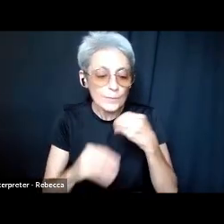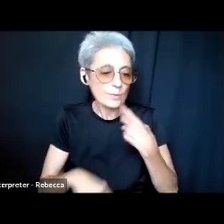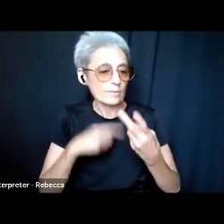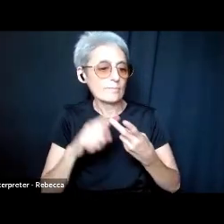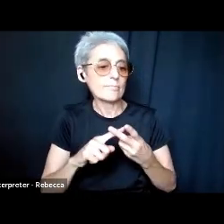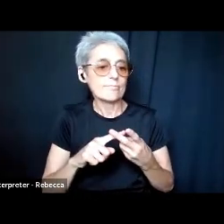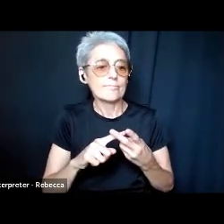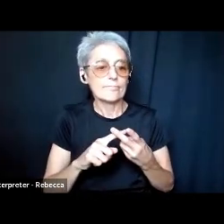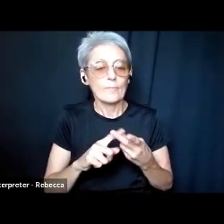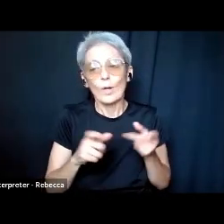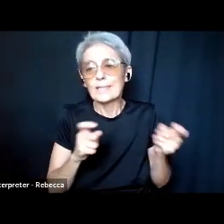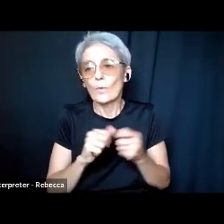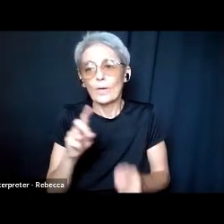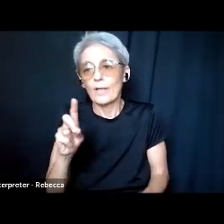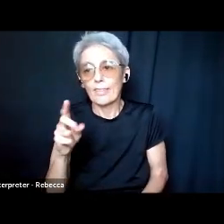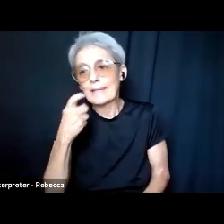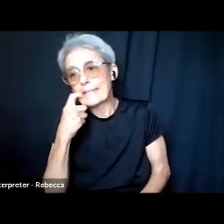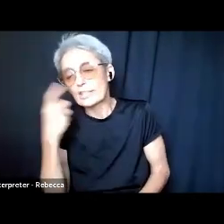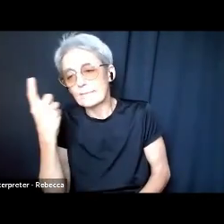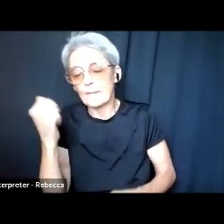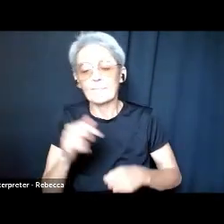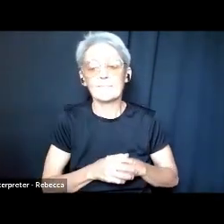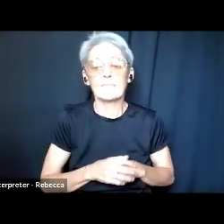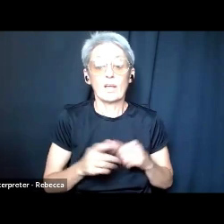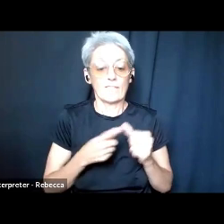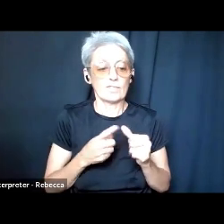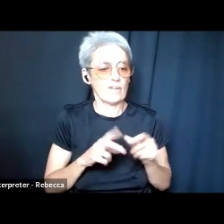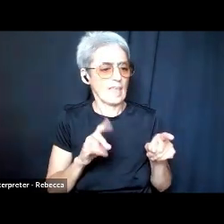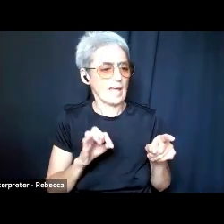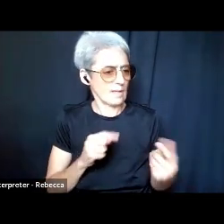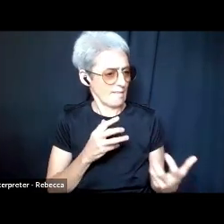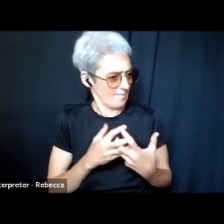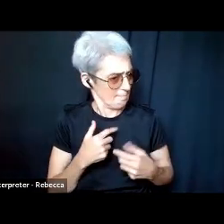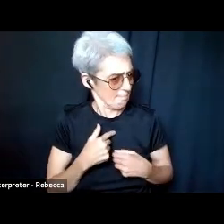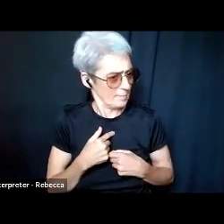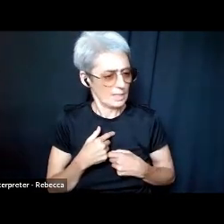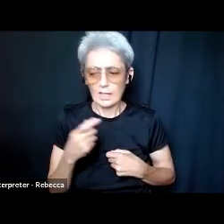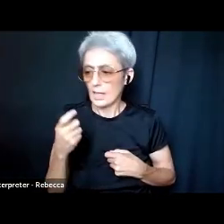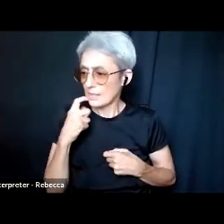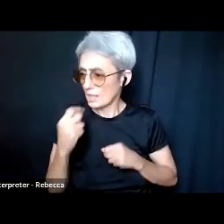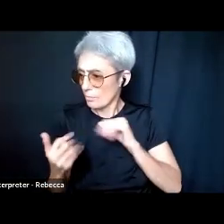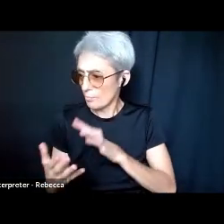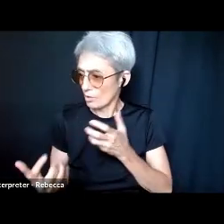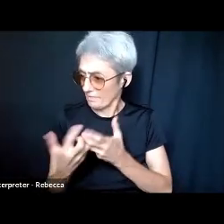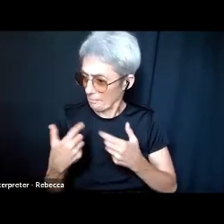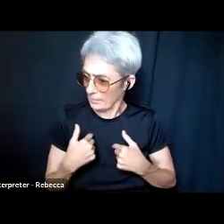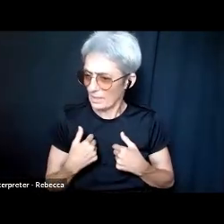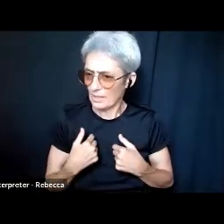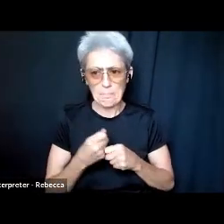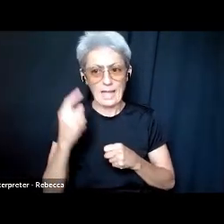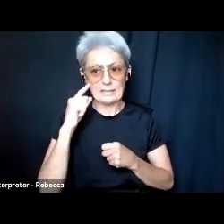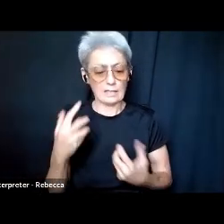some addiction. One will be, is this a good fit? Does it make sense to me as a person? So is there a sort of emotional fit